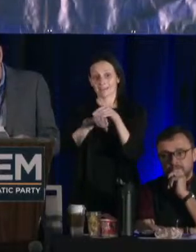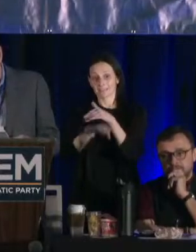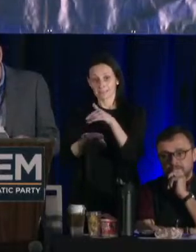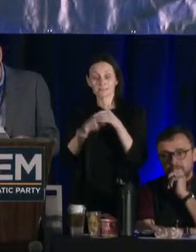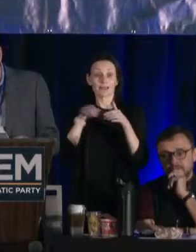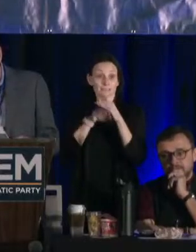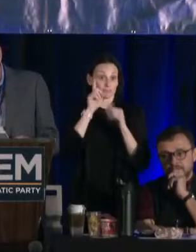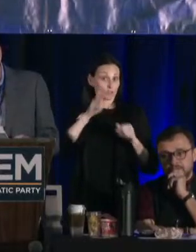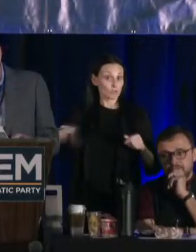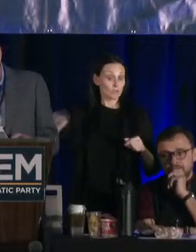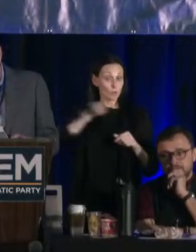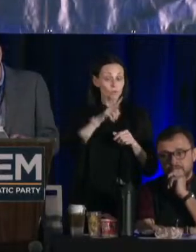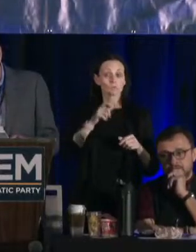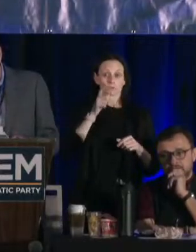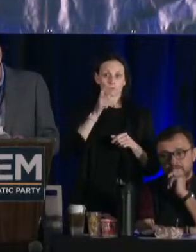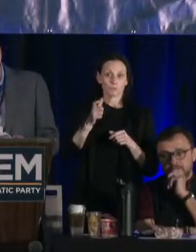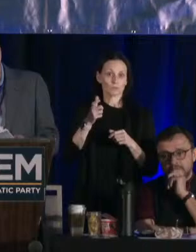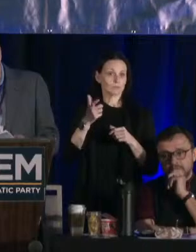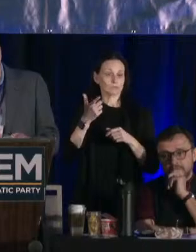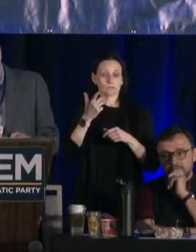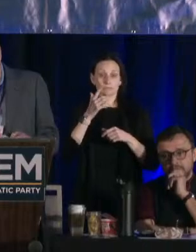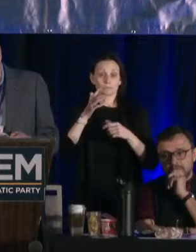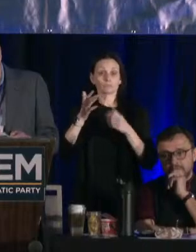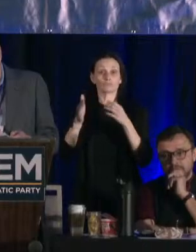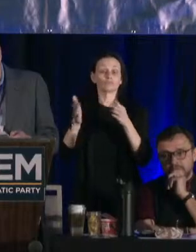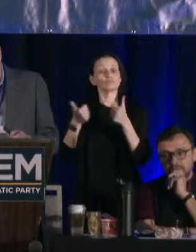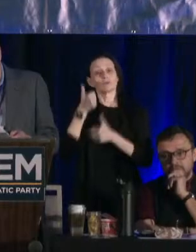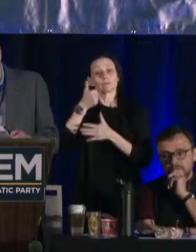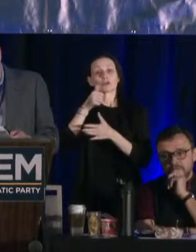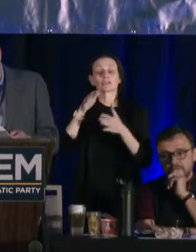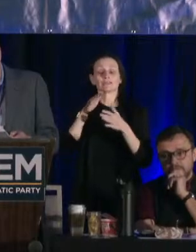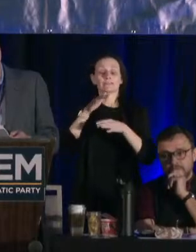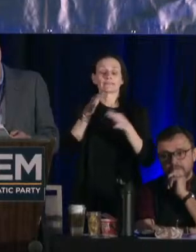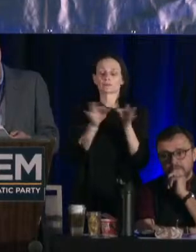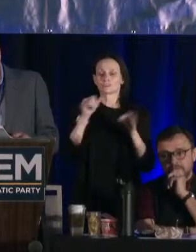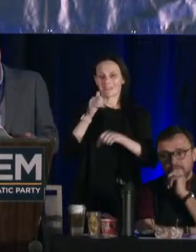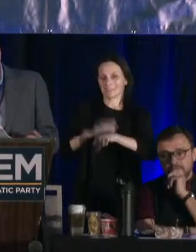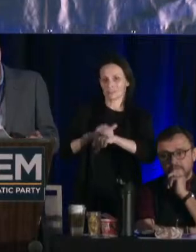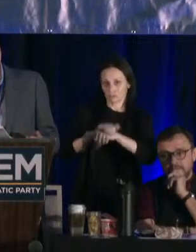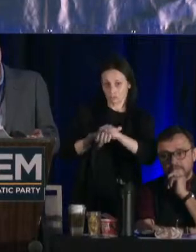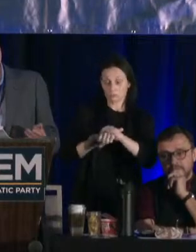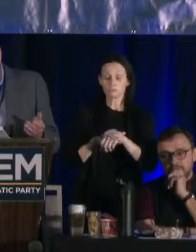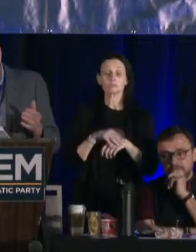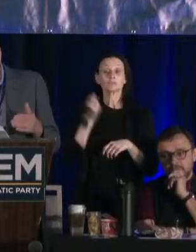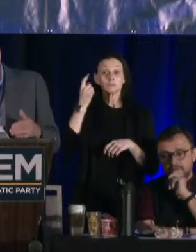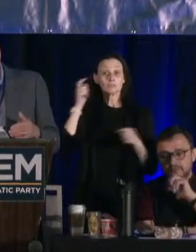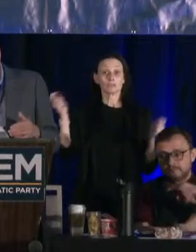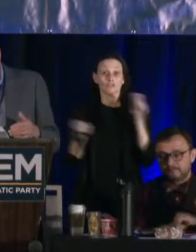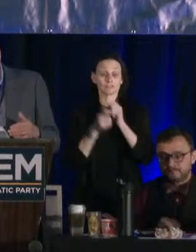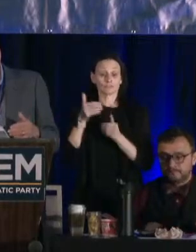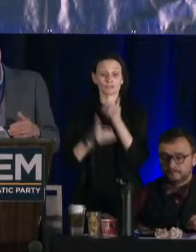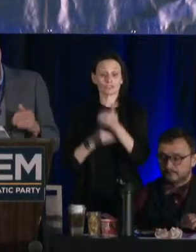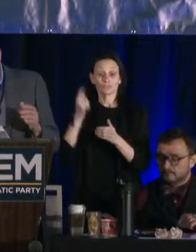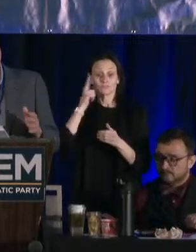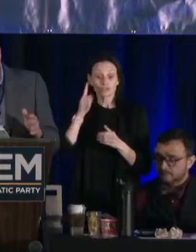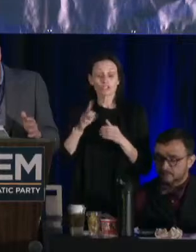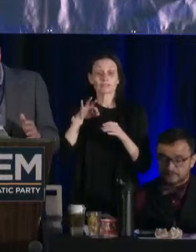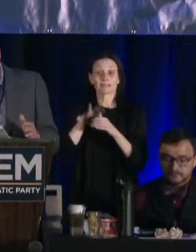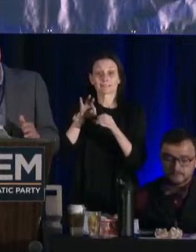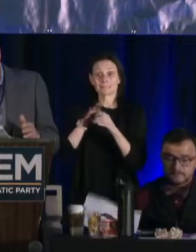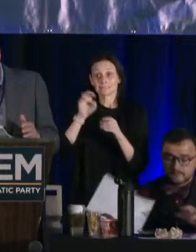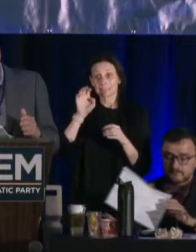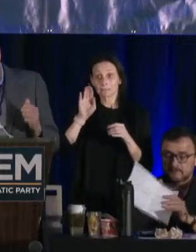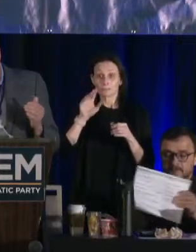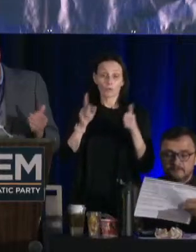for those whose primary language is not English by doing it electronically. We're also adjusting the procedures for electing an e-board rep in